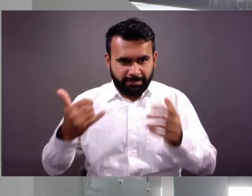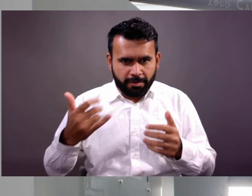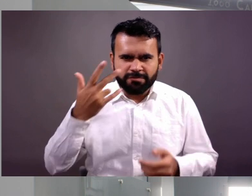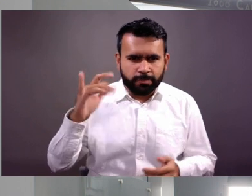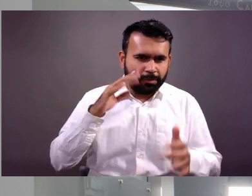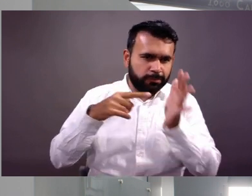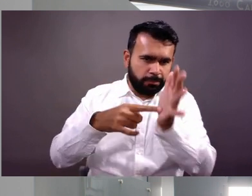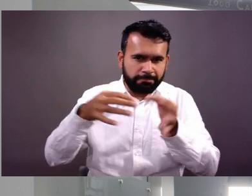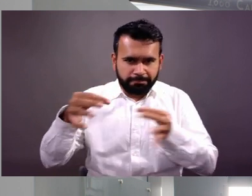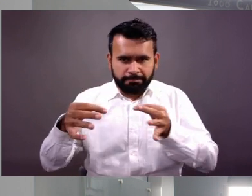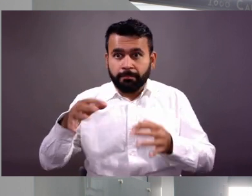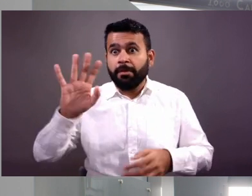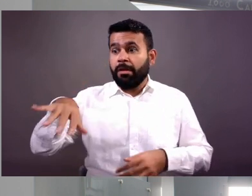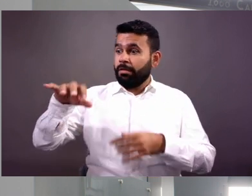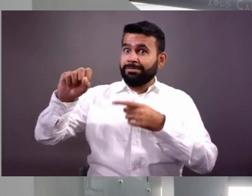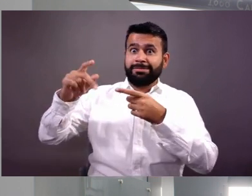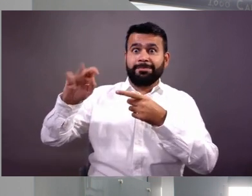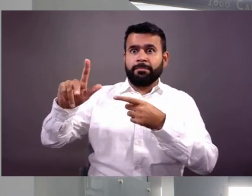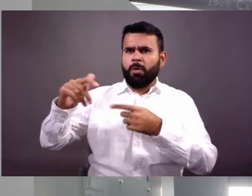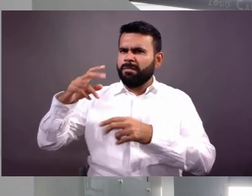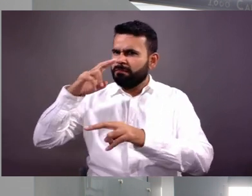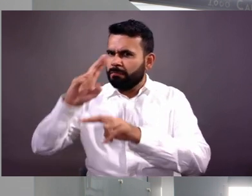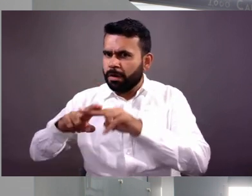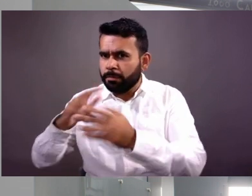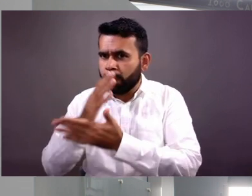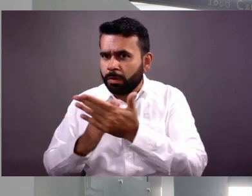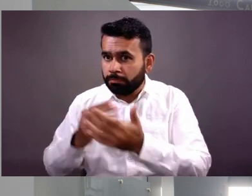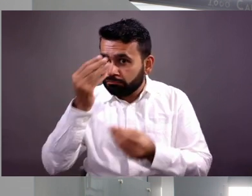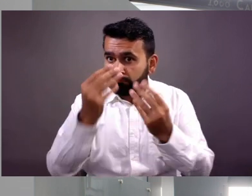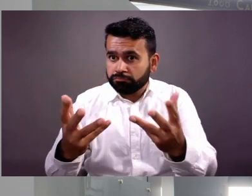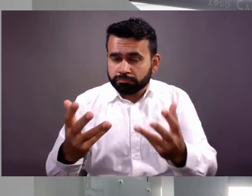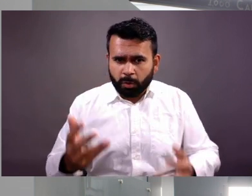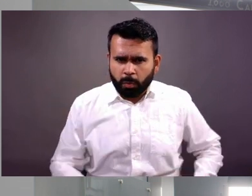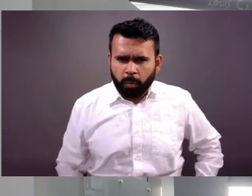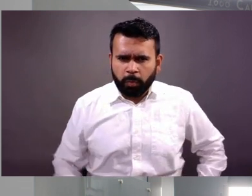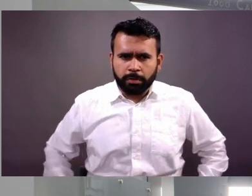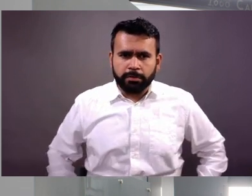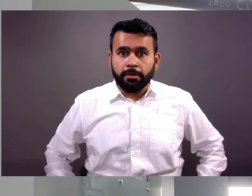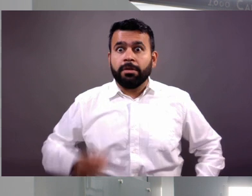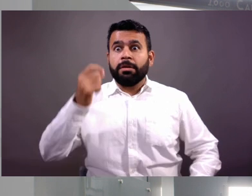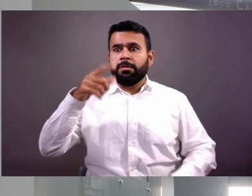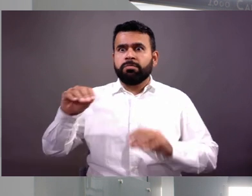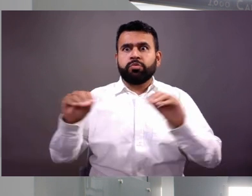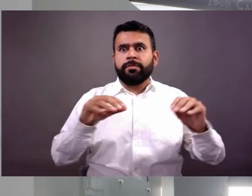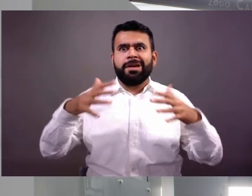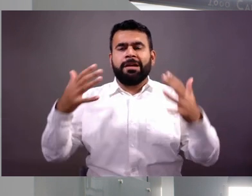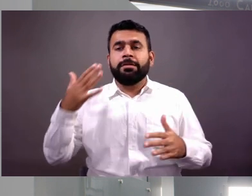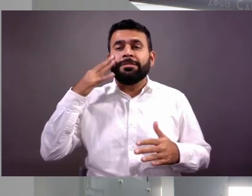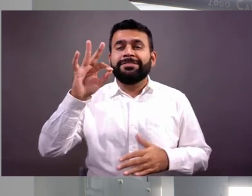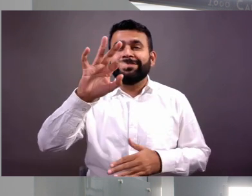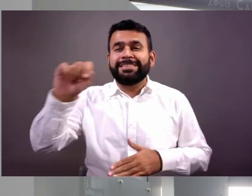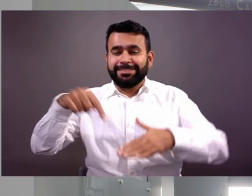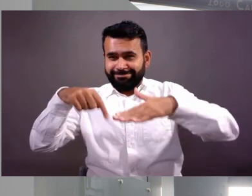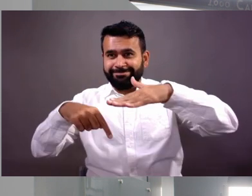Now we're going to go to what we call the shamrock. So the shamrock is a fun one. So it involves some pivoting with the ball of your